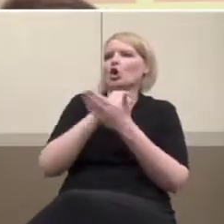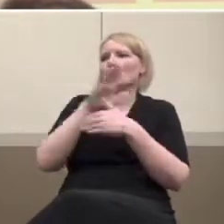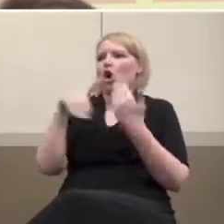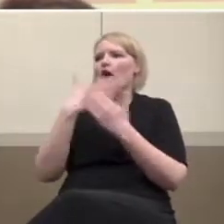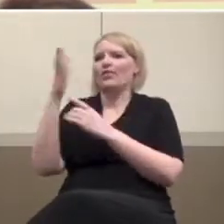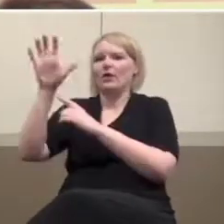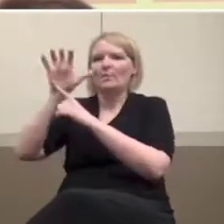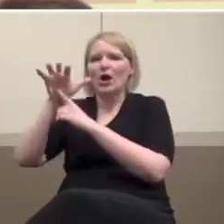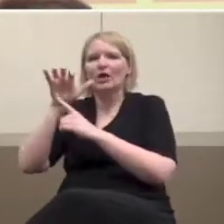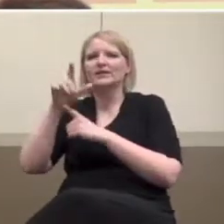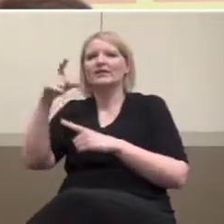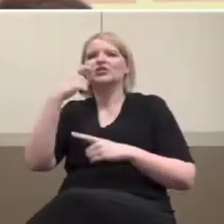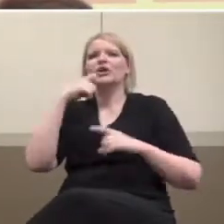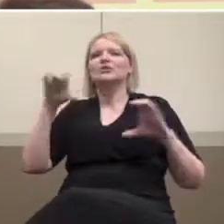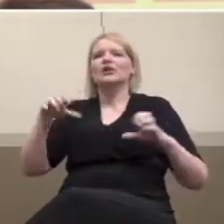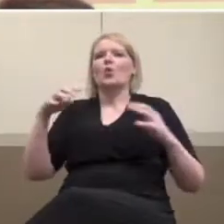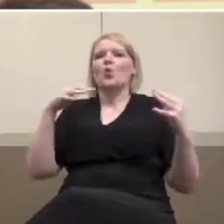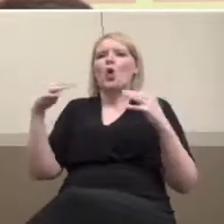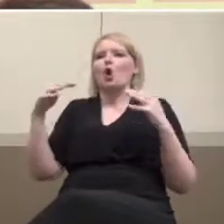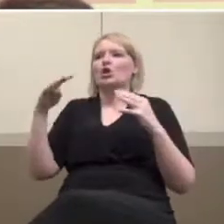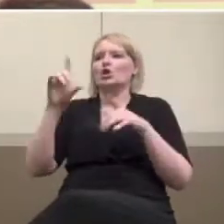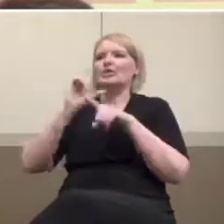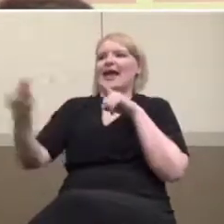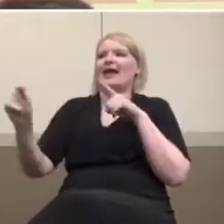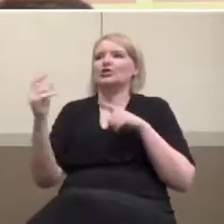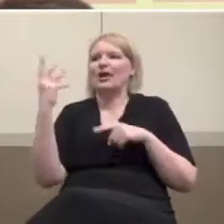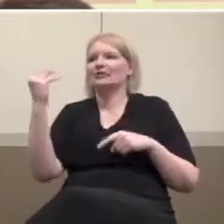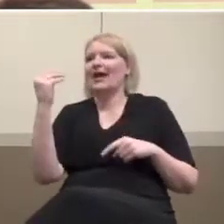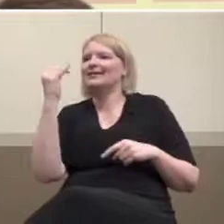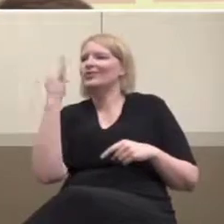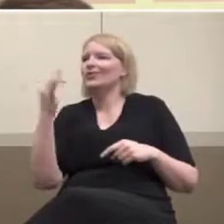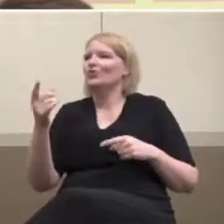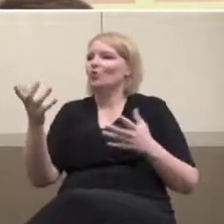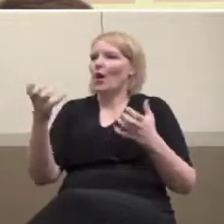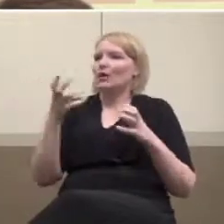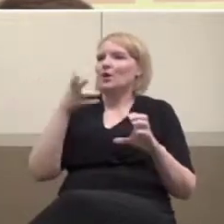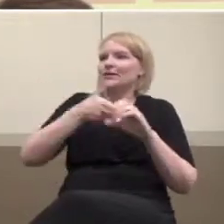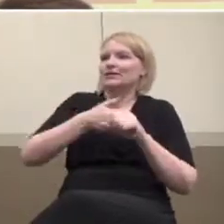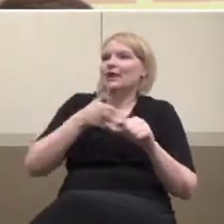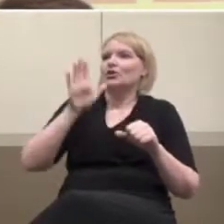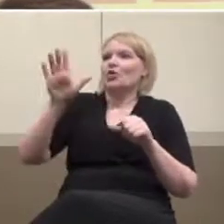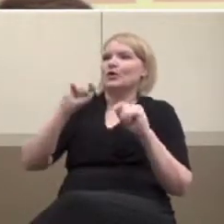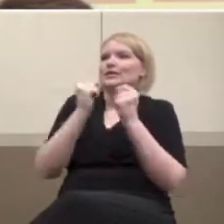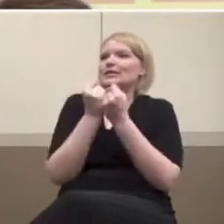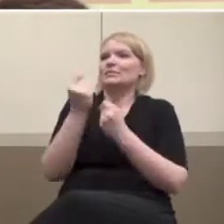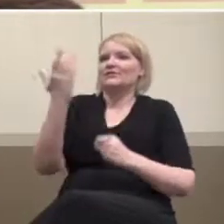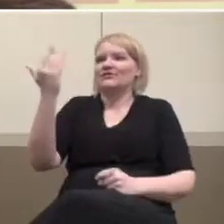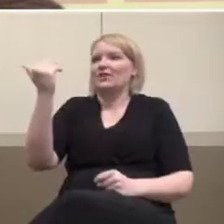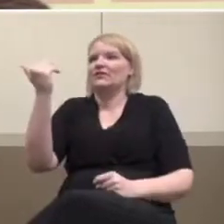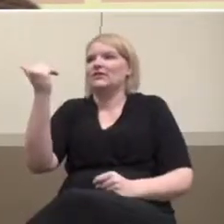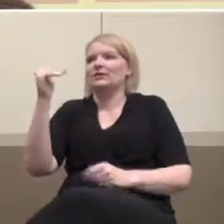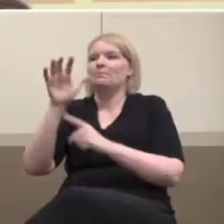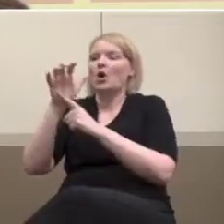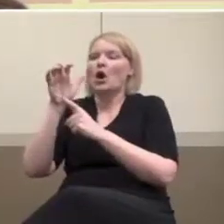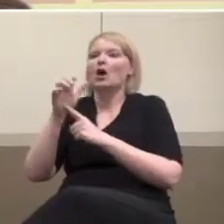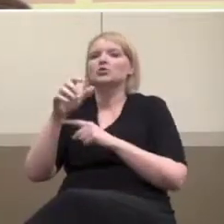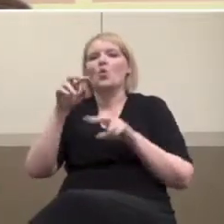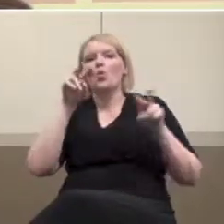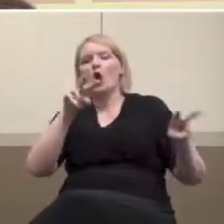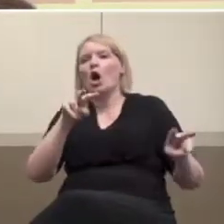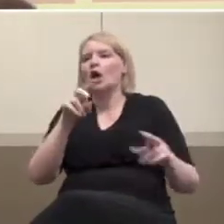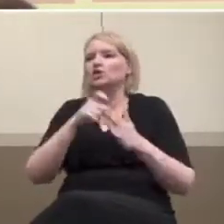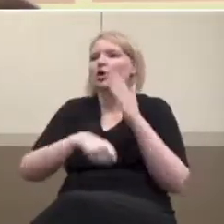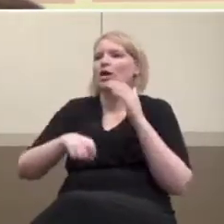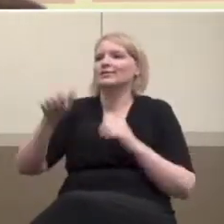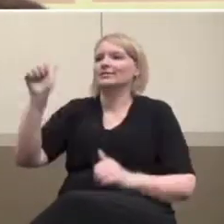warrior dash outside. So if you wanted to participate with your team, it cost 15 Panther Paws. If you wanted to watch, it cost 10.